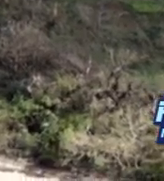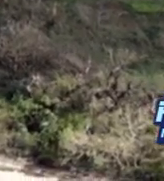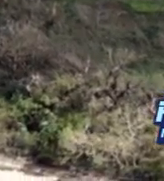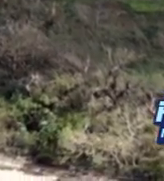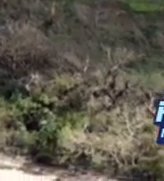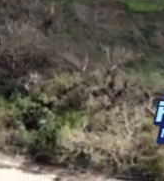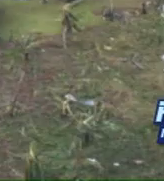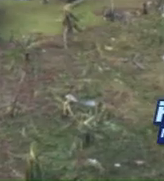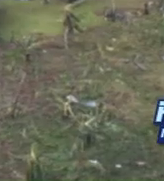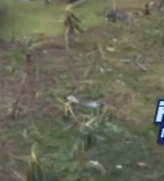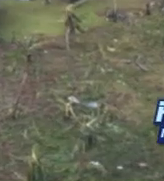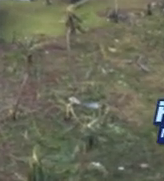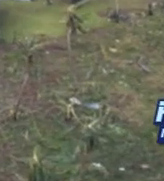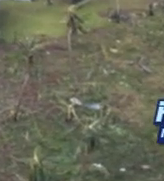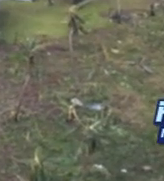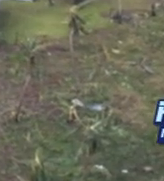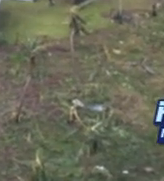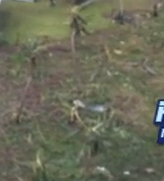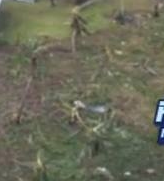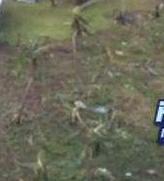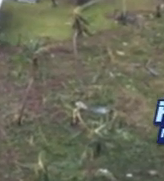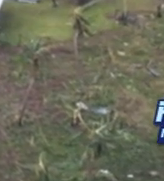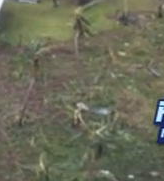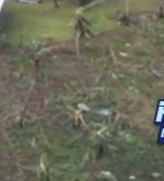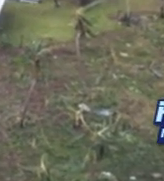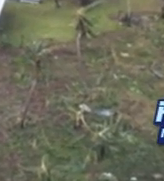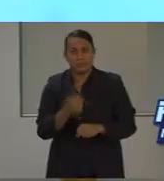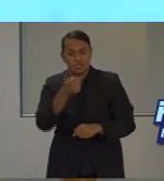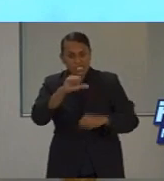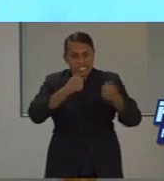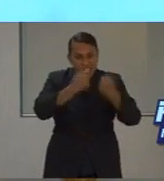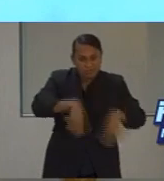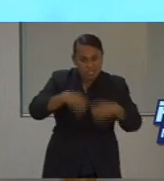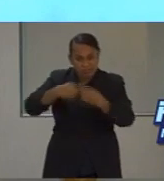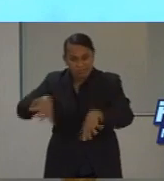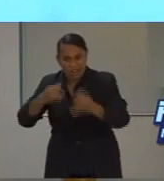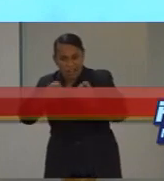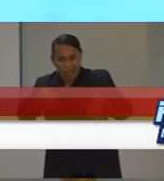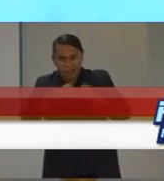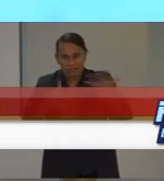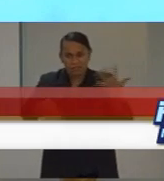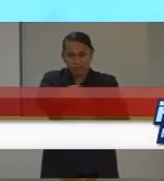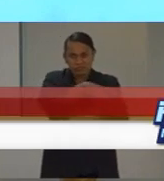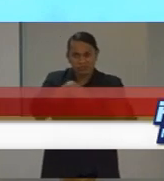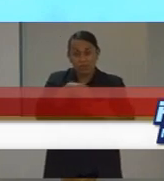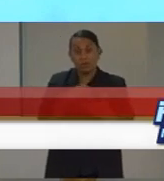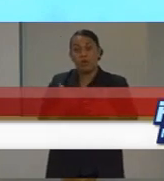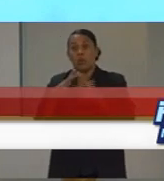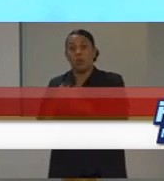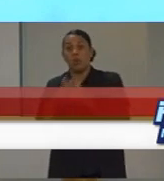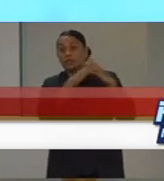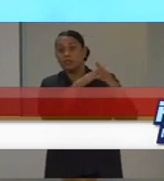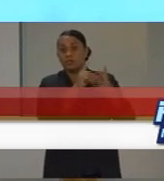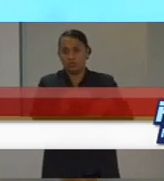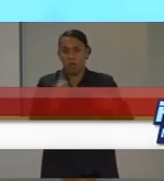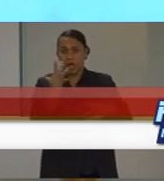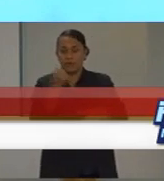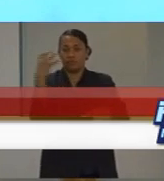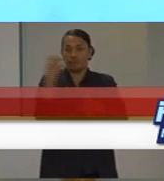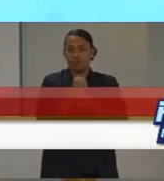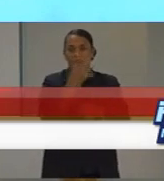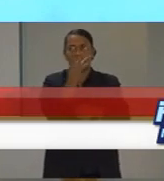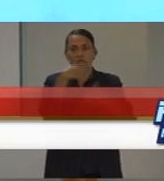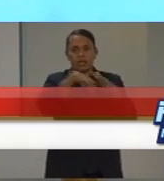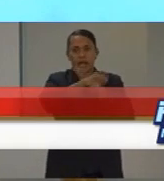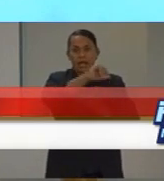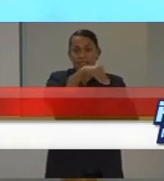evacuation centers were still active as of yesterday. In the Western Division, we now have a total number of 4 evacuation centers